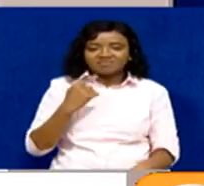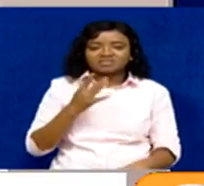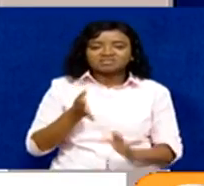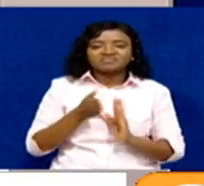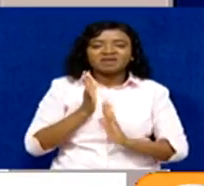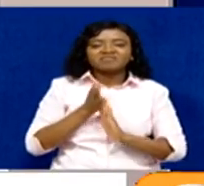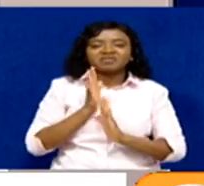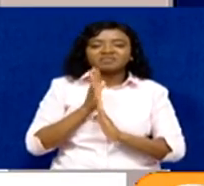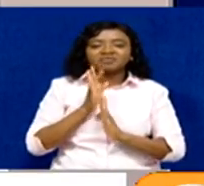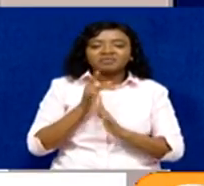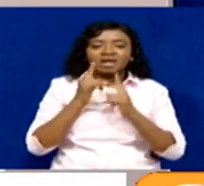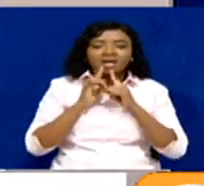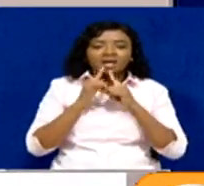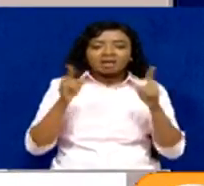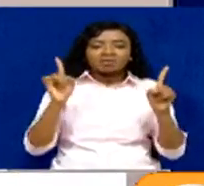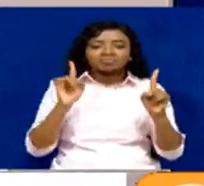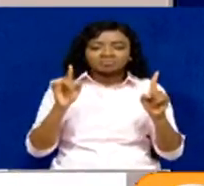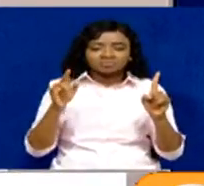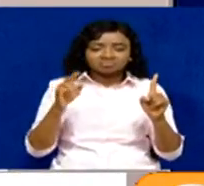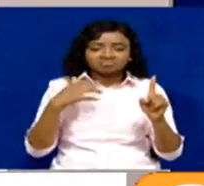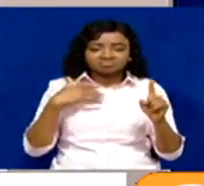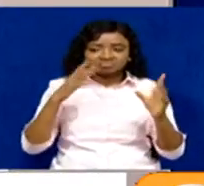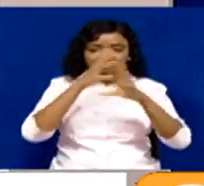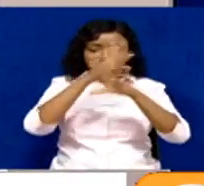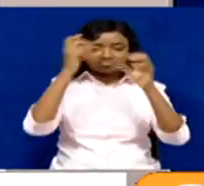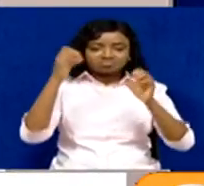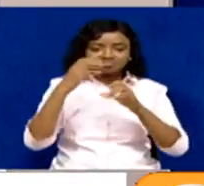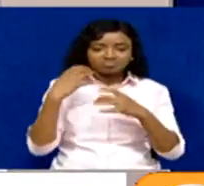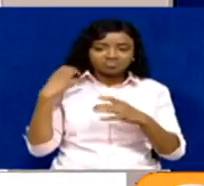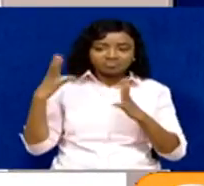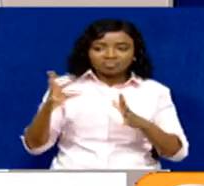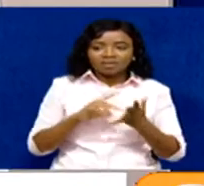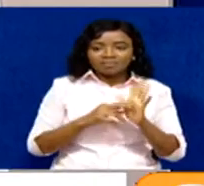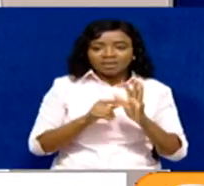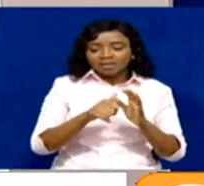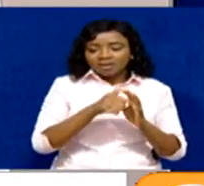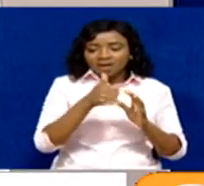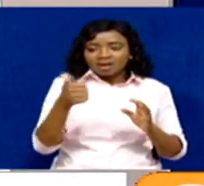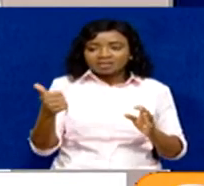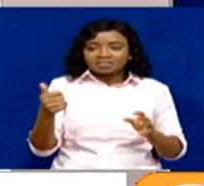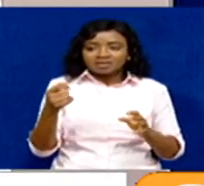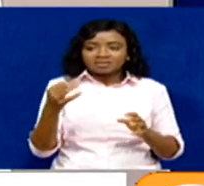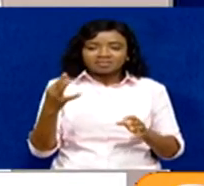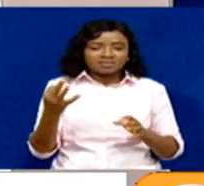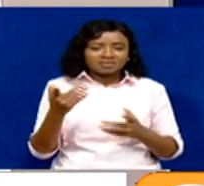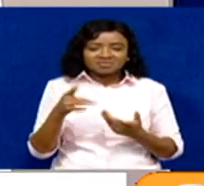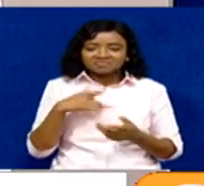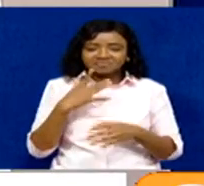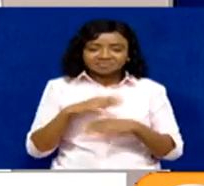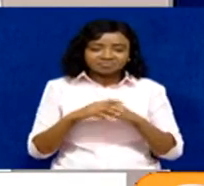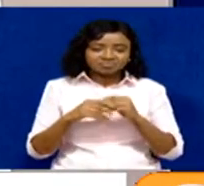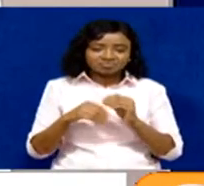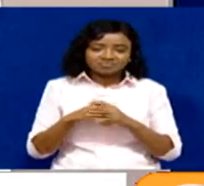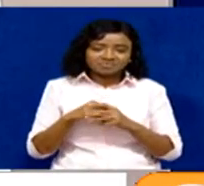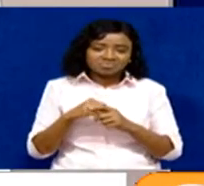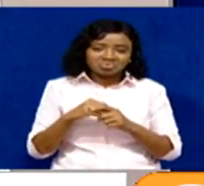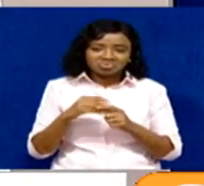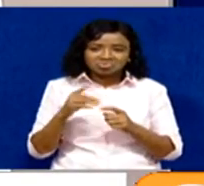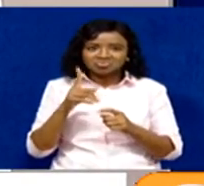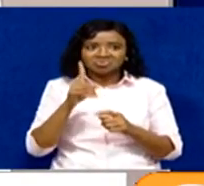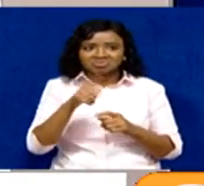end, and that would really mean that the other colleagues in Oka would be uncomfortable, and it